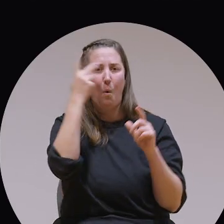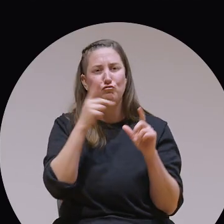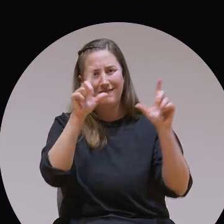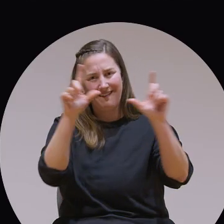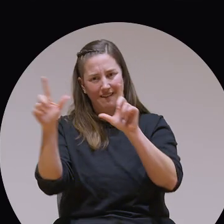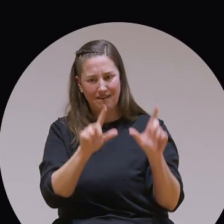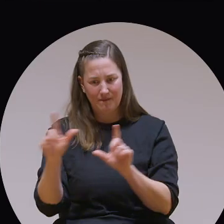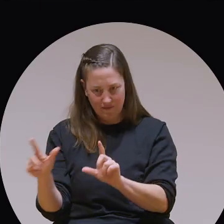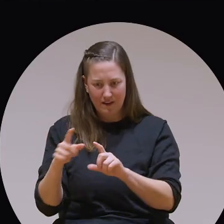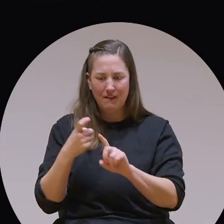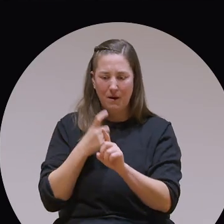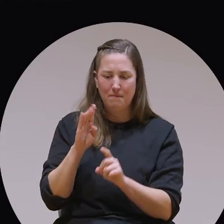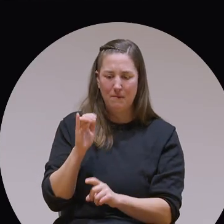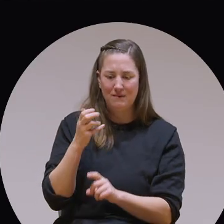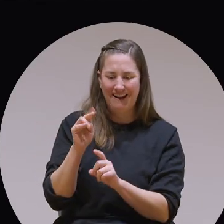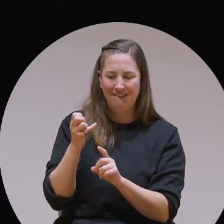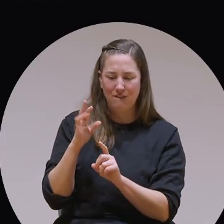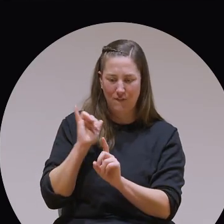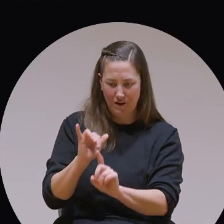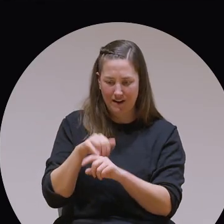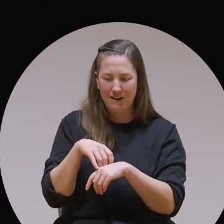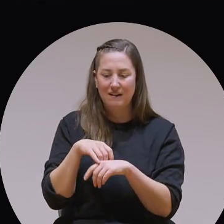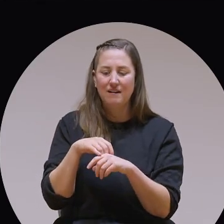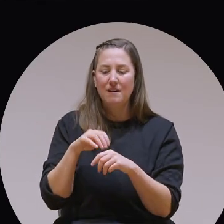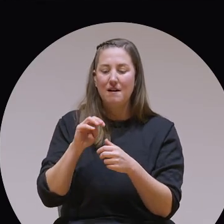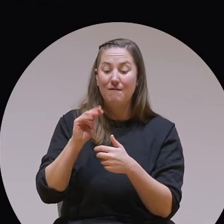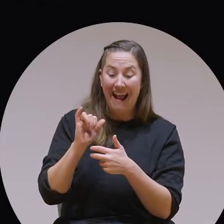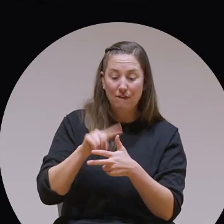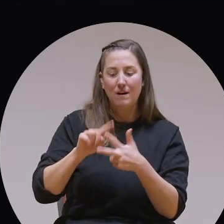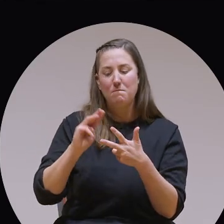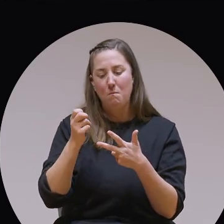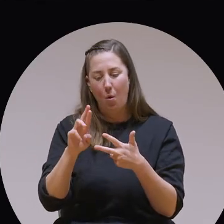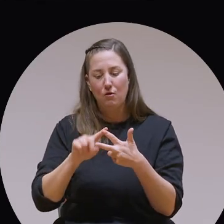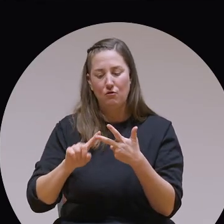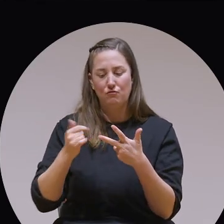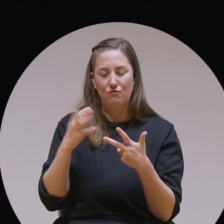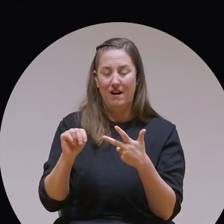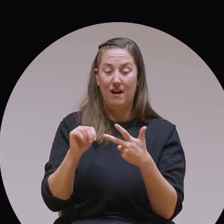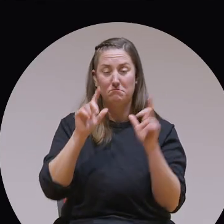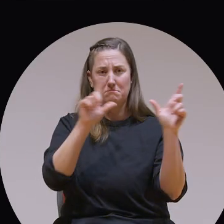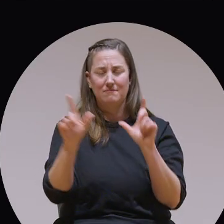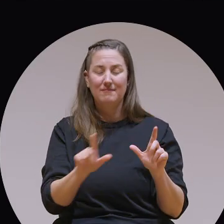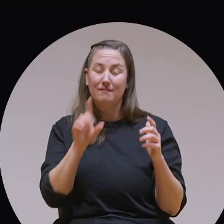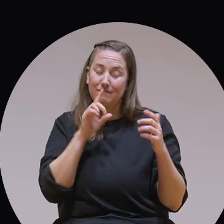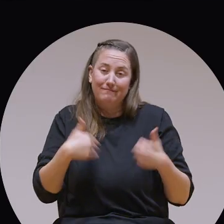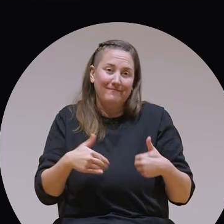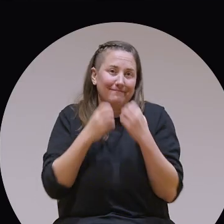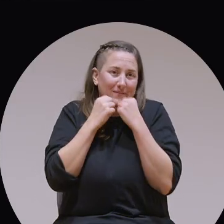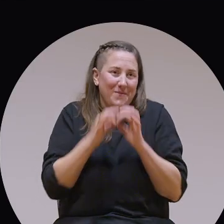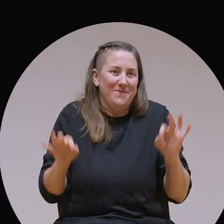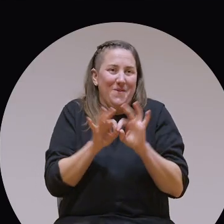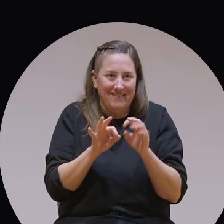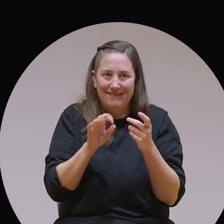André Derain, by Milton Avery, by Muller, and by Graham, which really are important for us. So when we